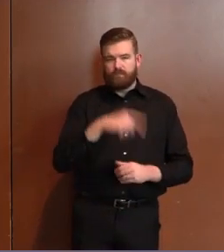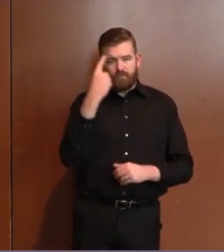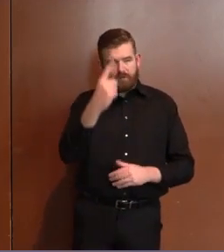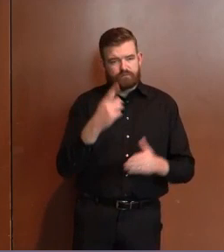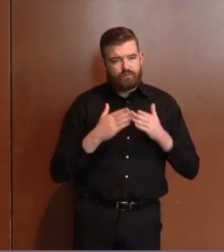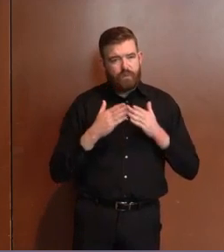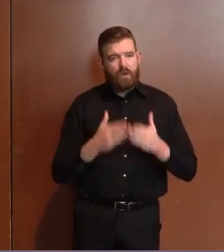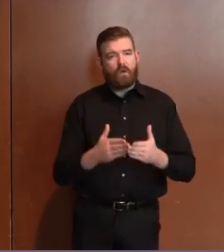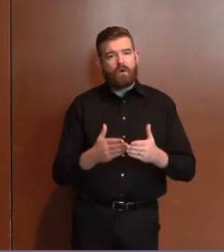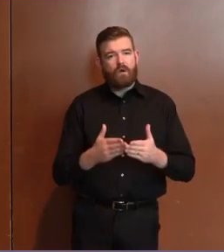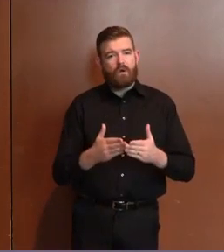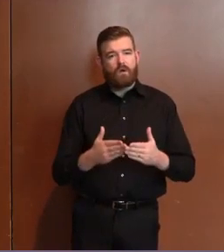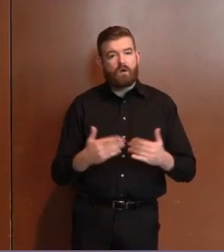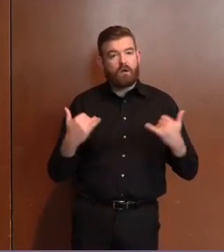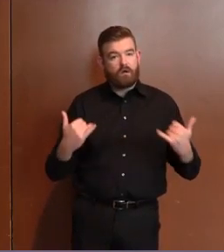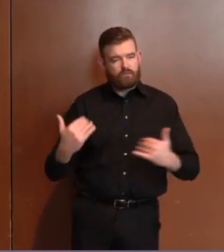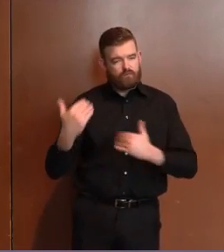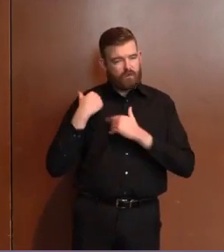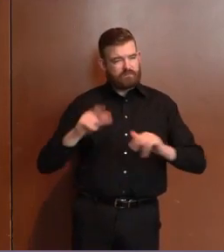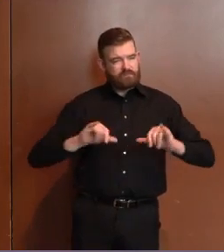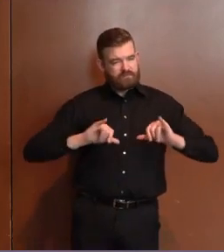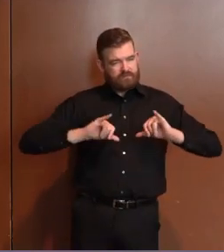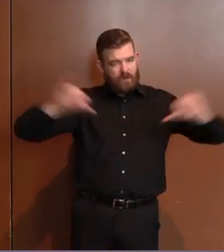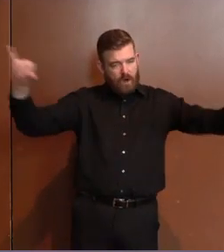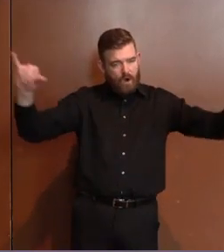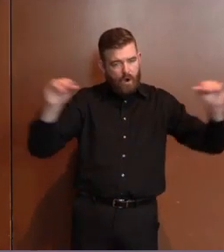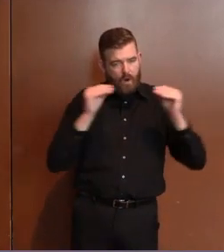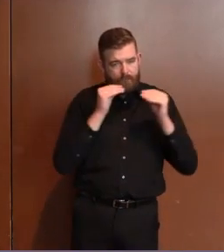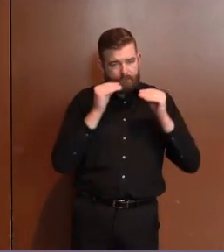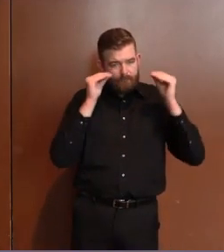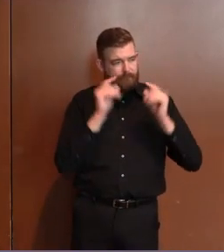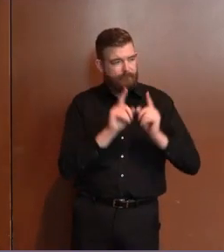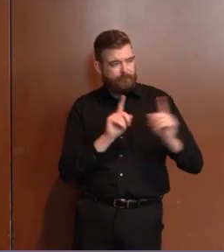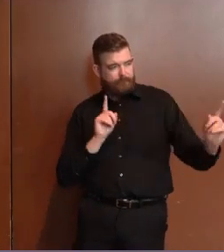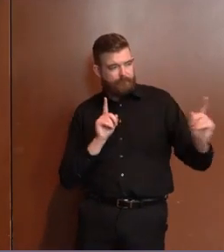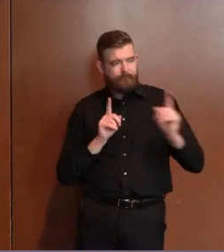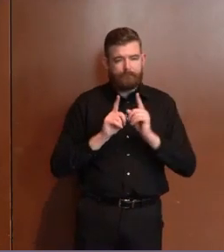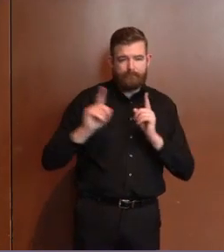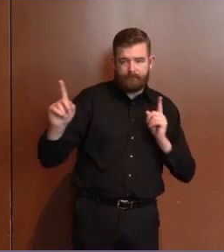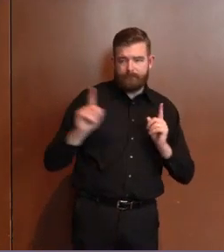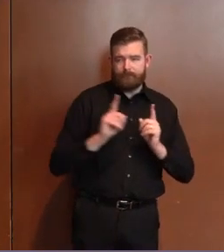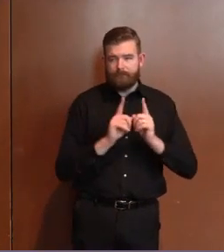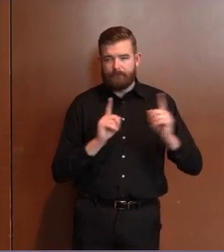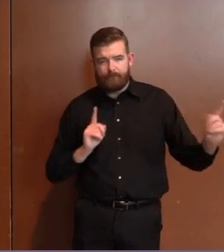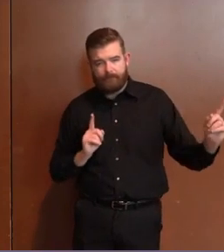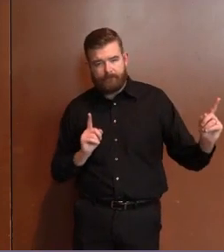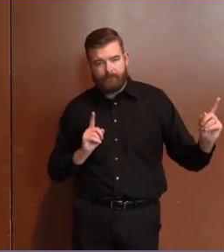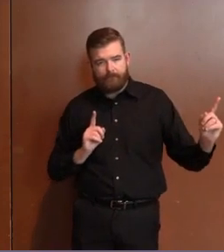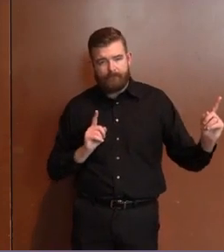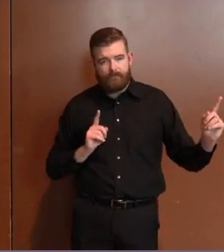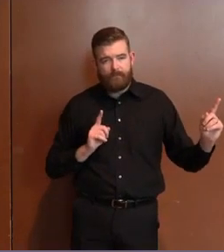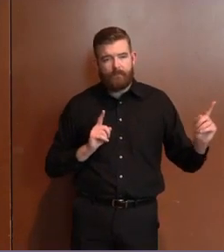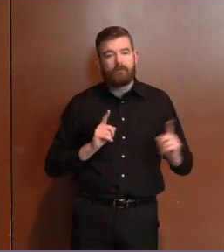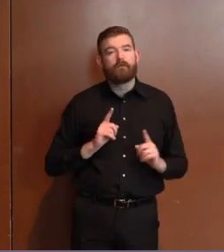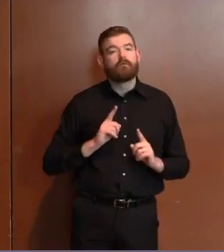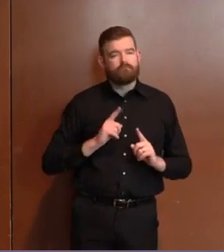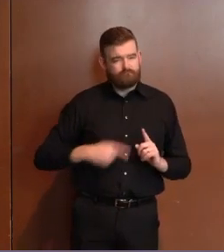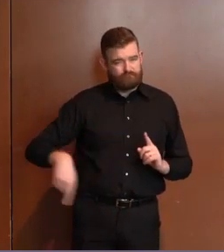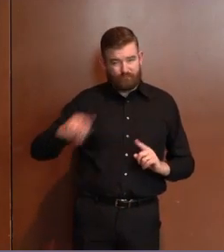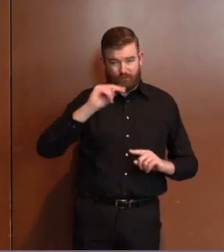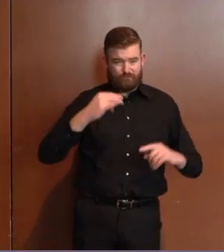home, keep social distance, do the big things and the small things. And remember, as diverse as we are, we're